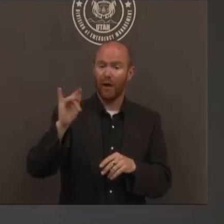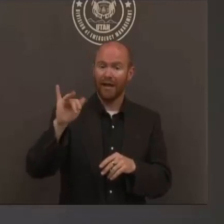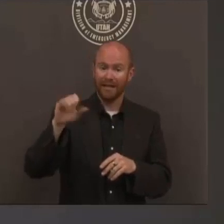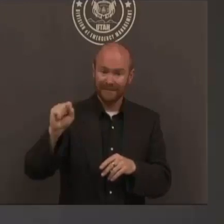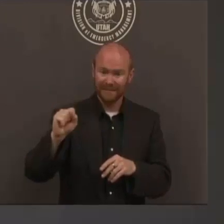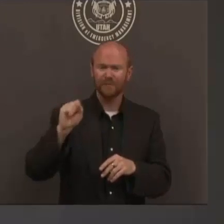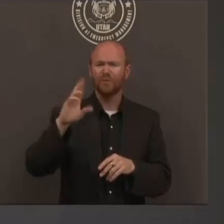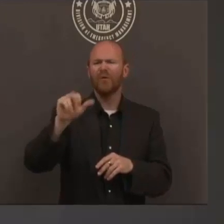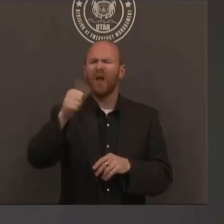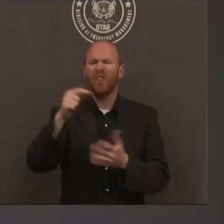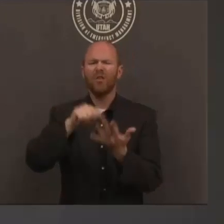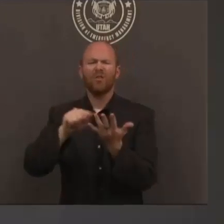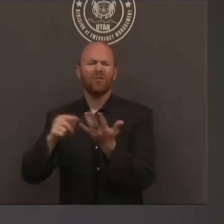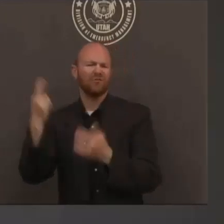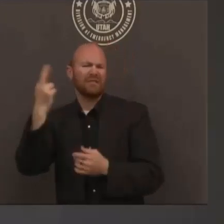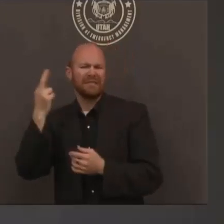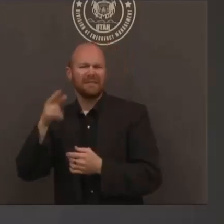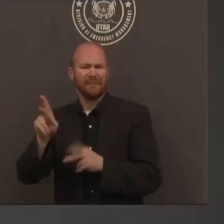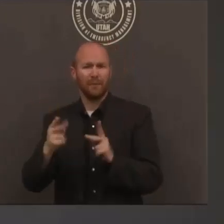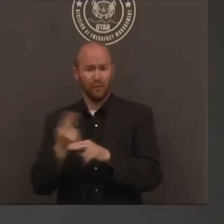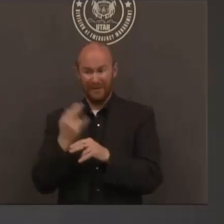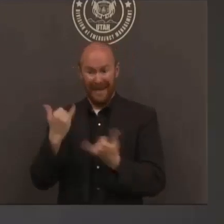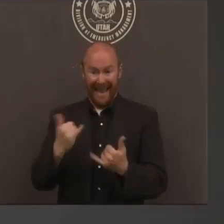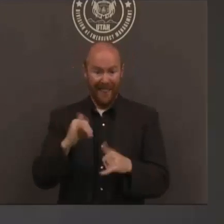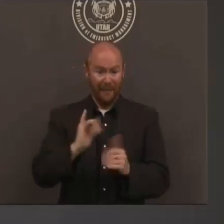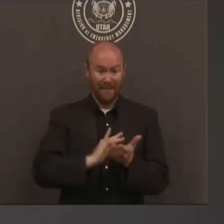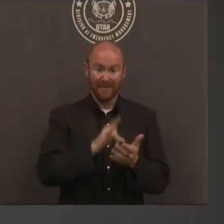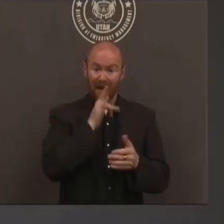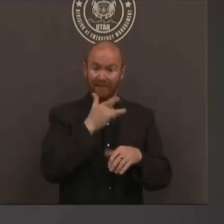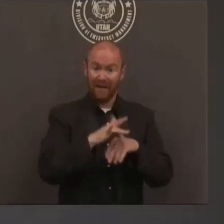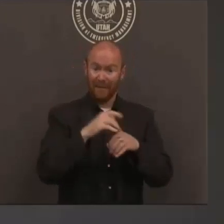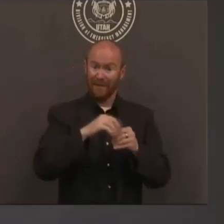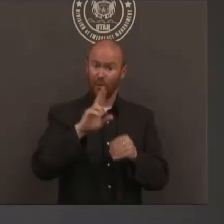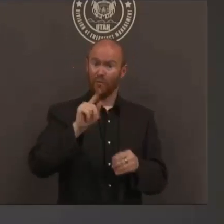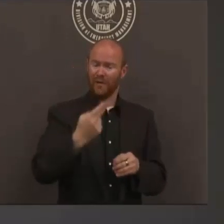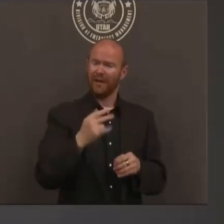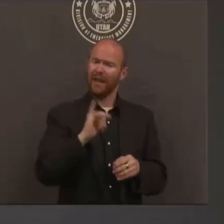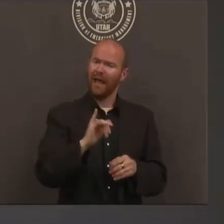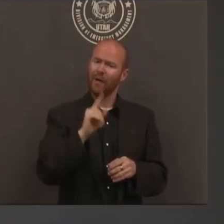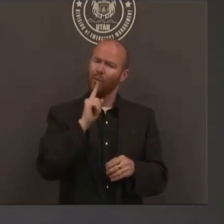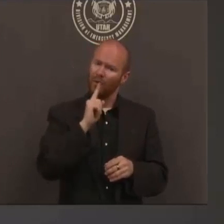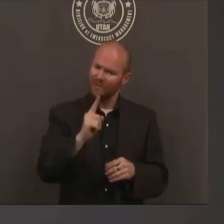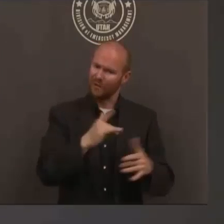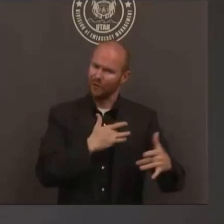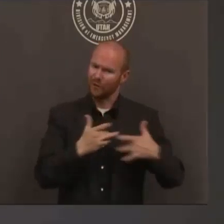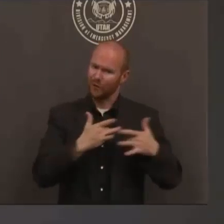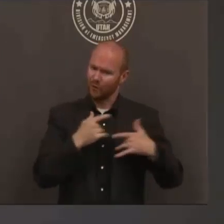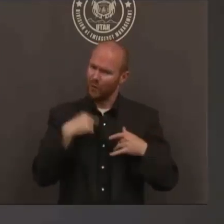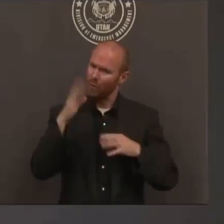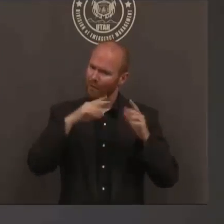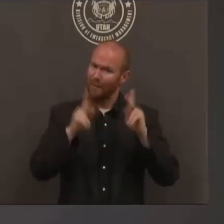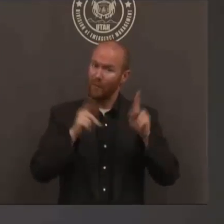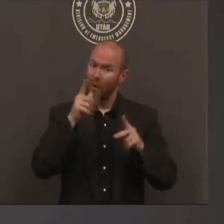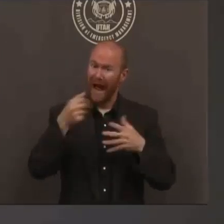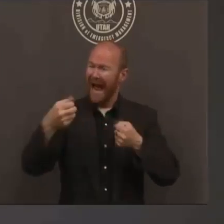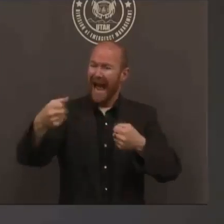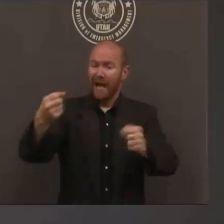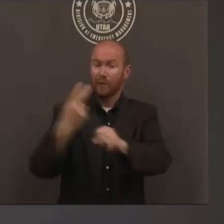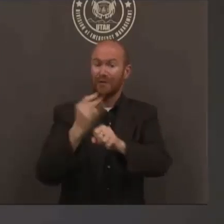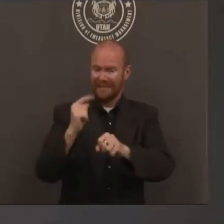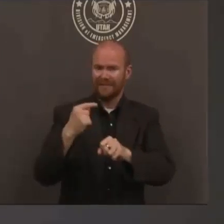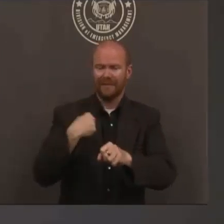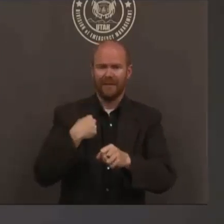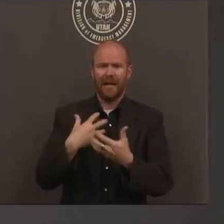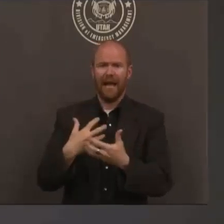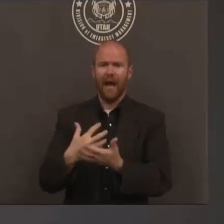or other needs that they would not have it available. So there was at least a concern about, are we going to run short of the product. And so that seemed